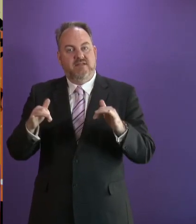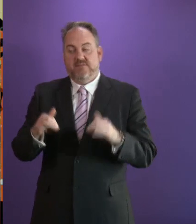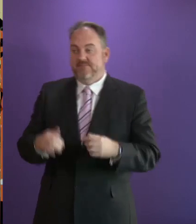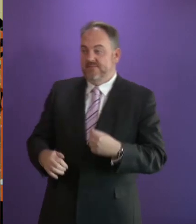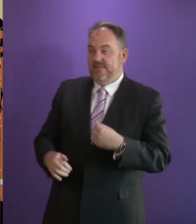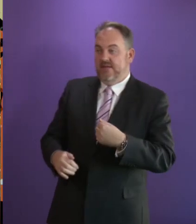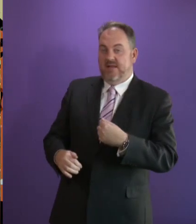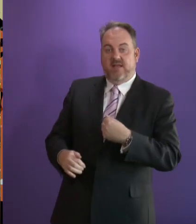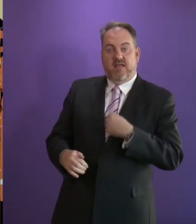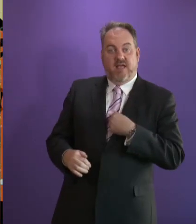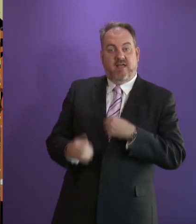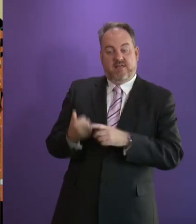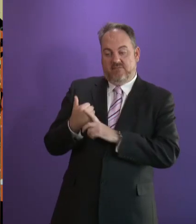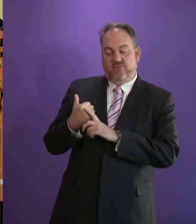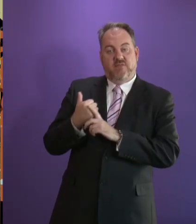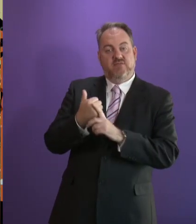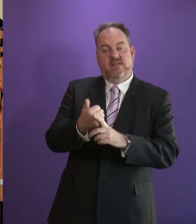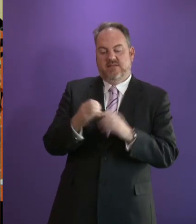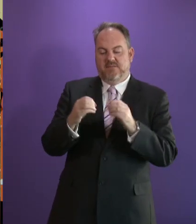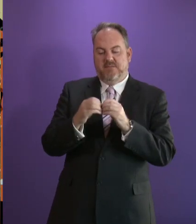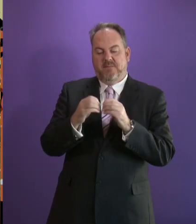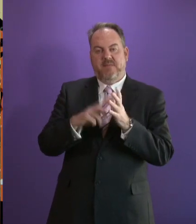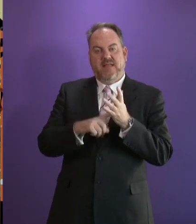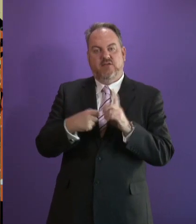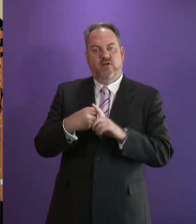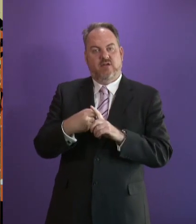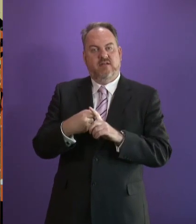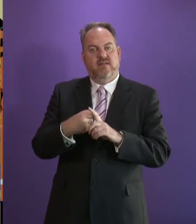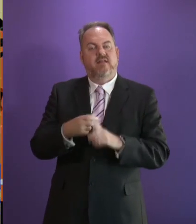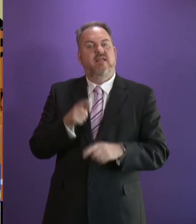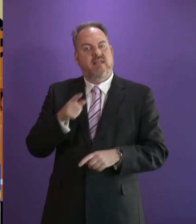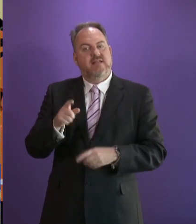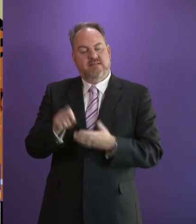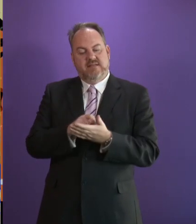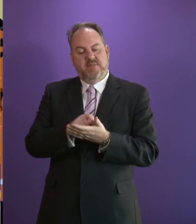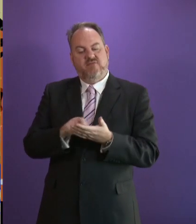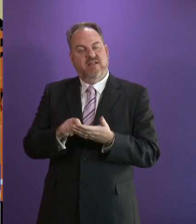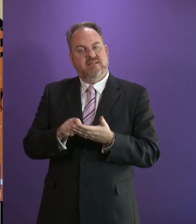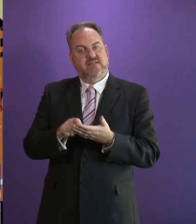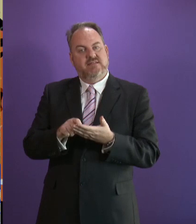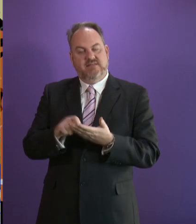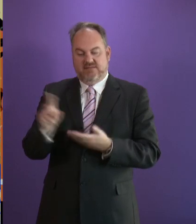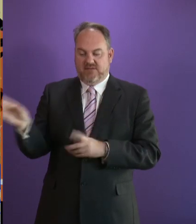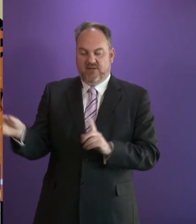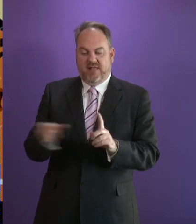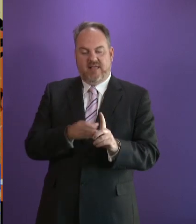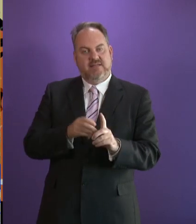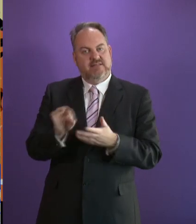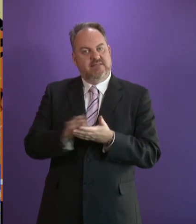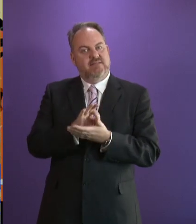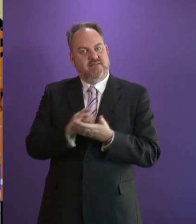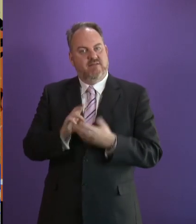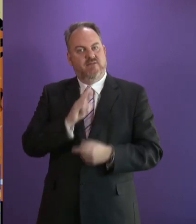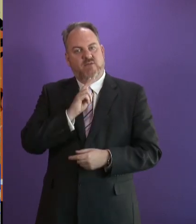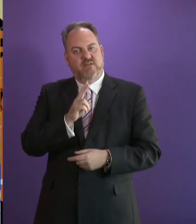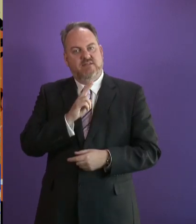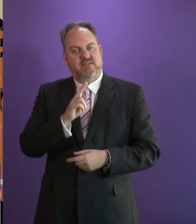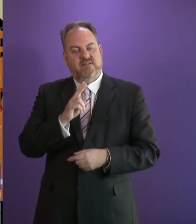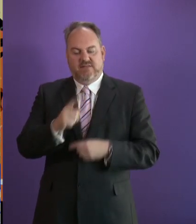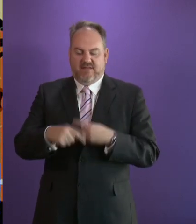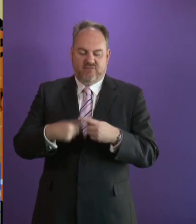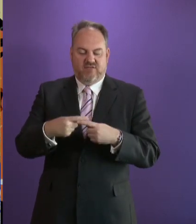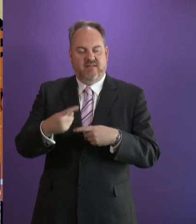Skylar Cabot in Badenoch as a member of the Scottish Youth Parliament, which is the democratically elected voice of Scotland's young people. Every 2 years, we elect MSIPs